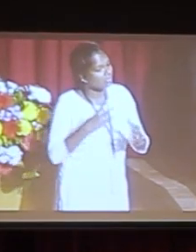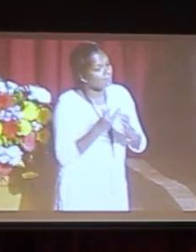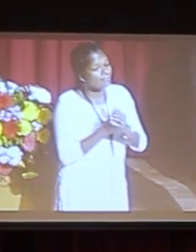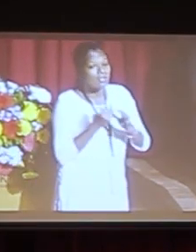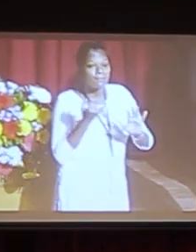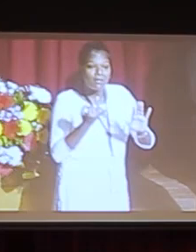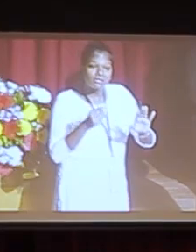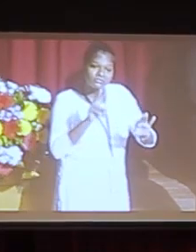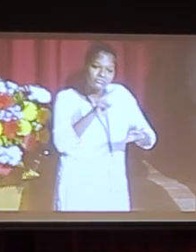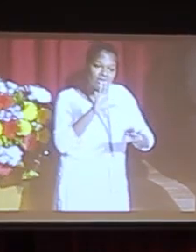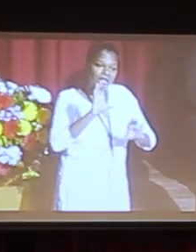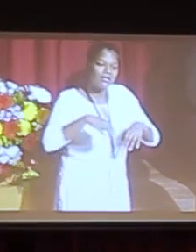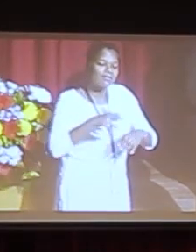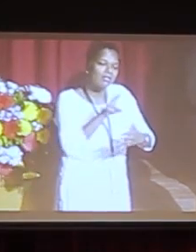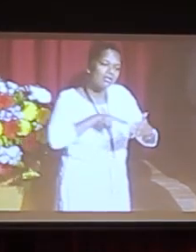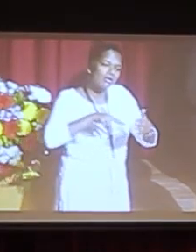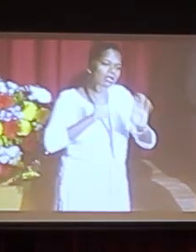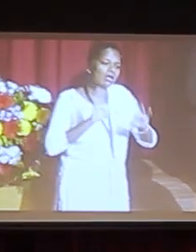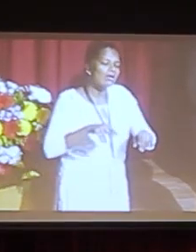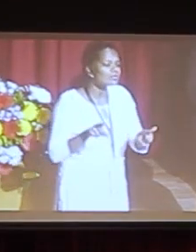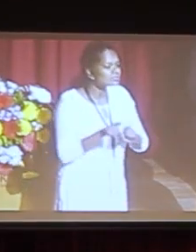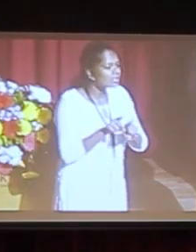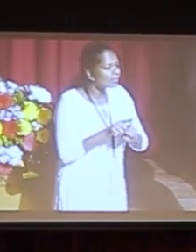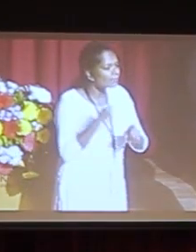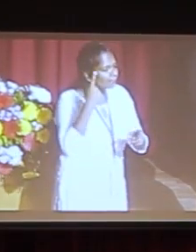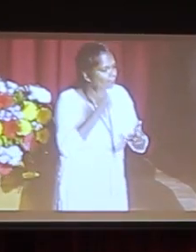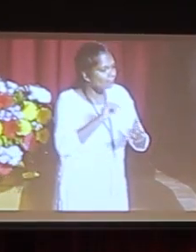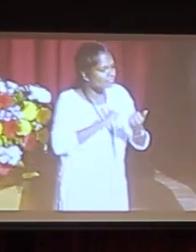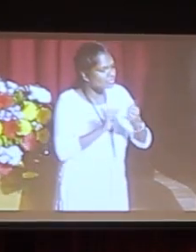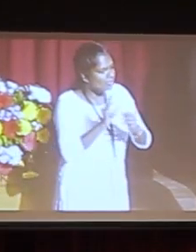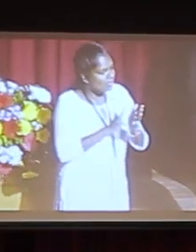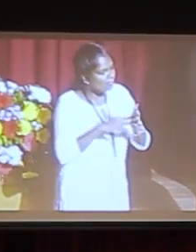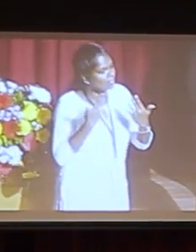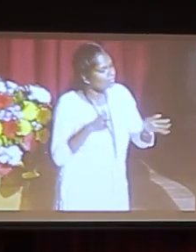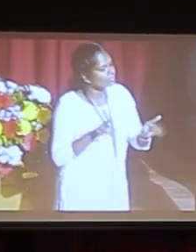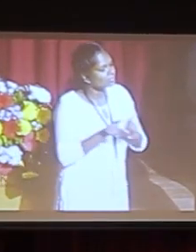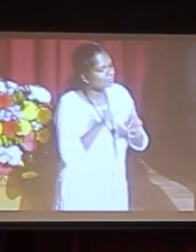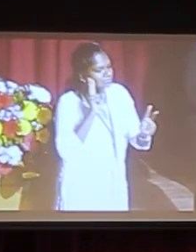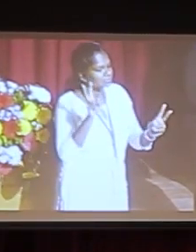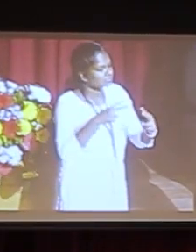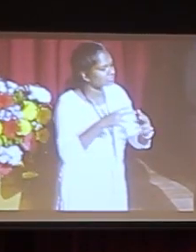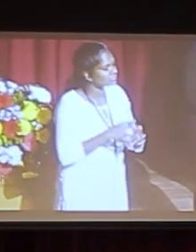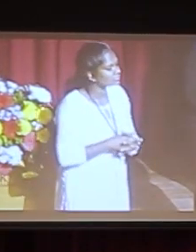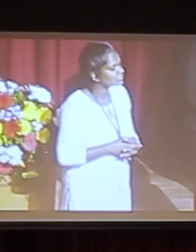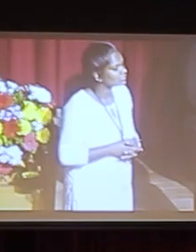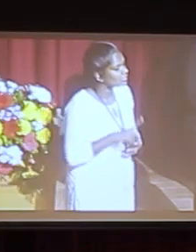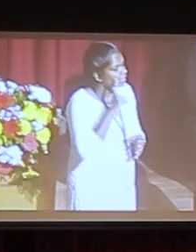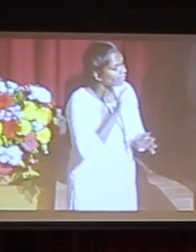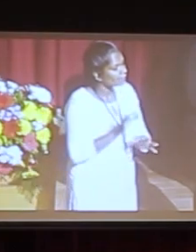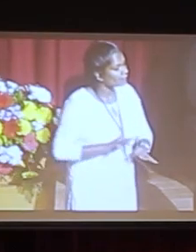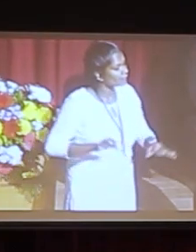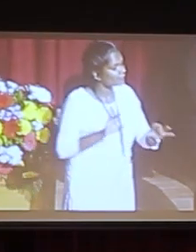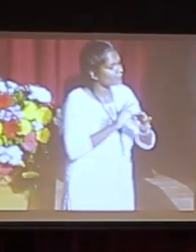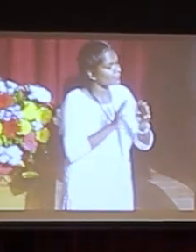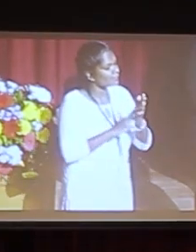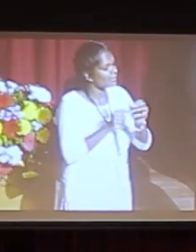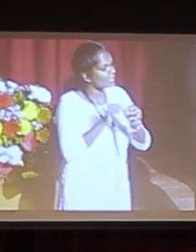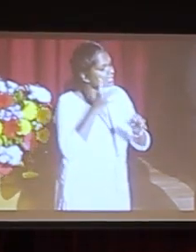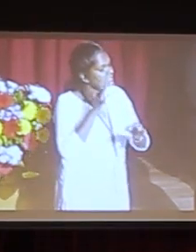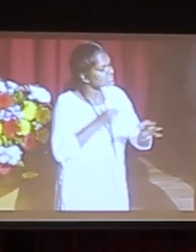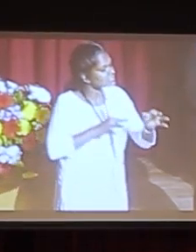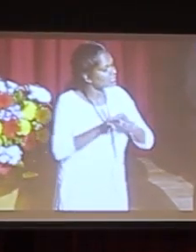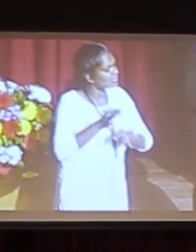mathematical expressions, chemical equations. Let us see that. Main content heading, math sample